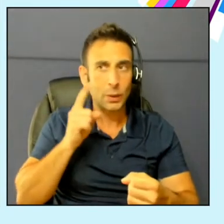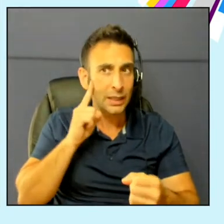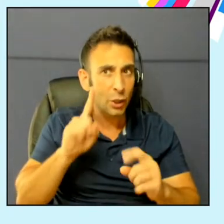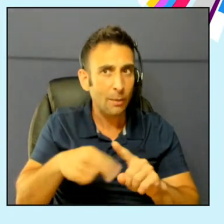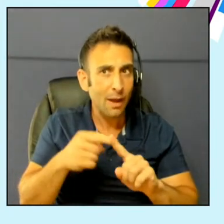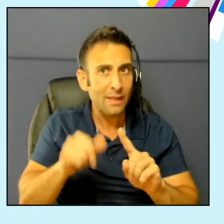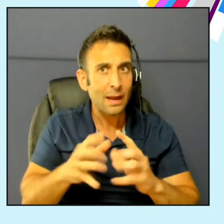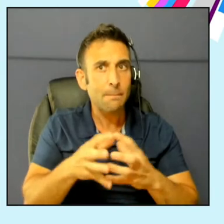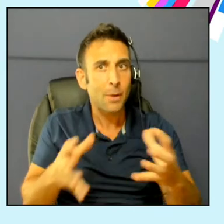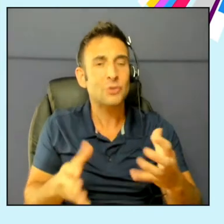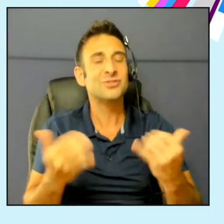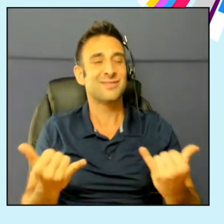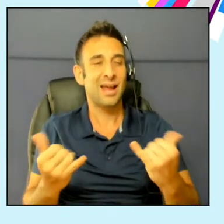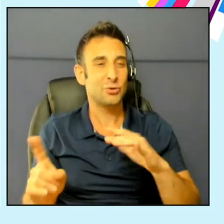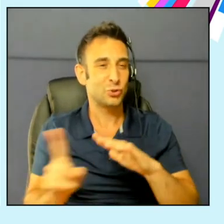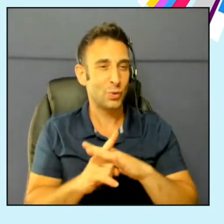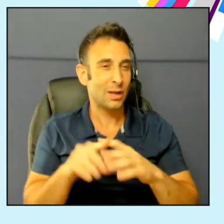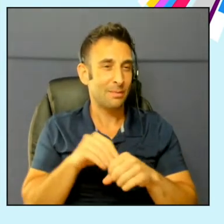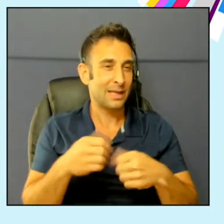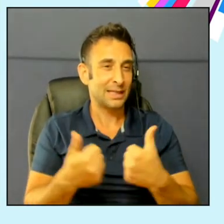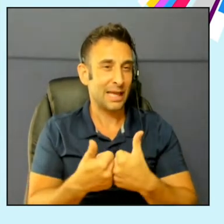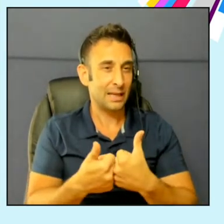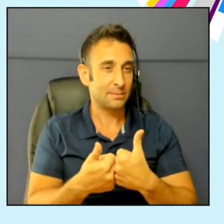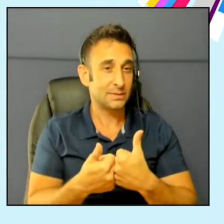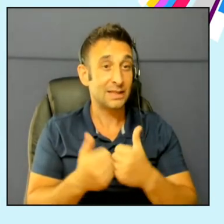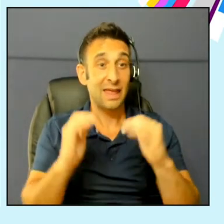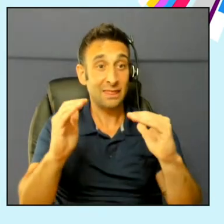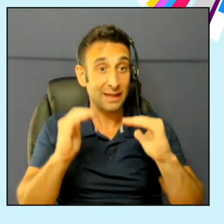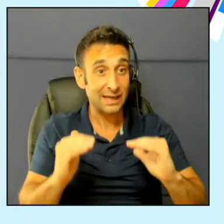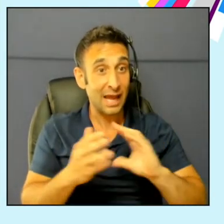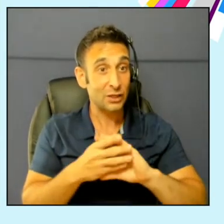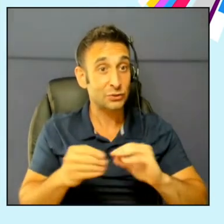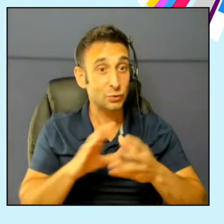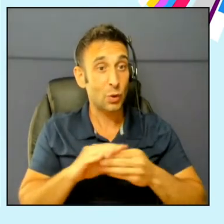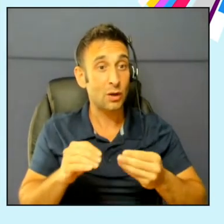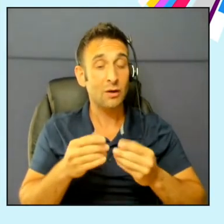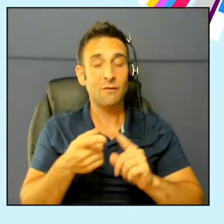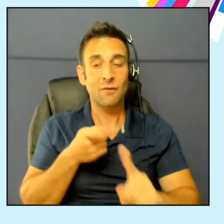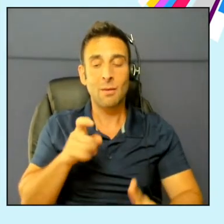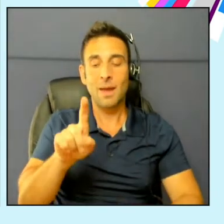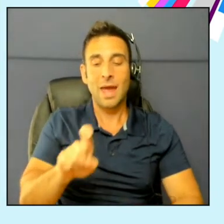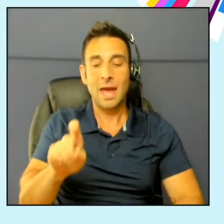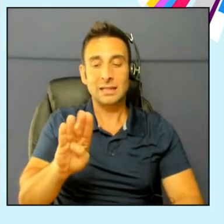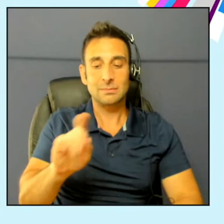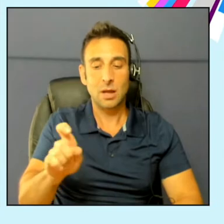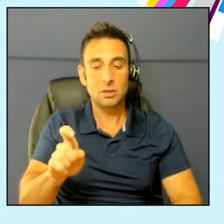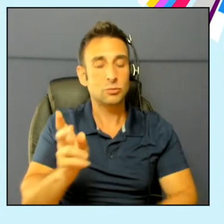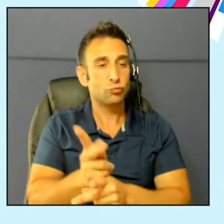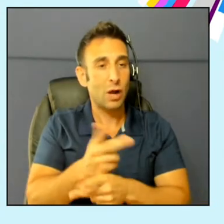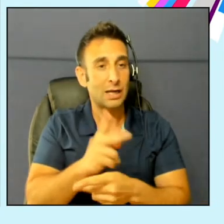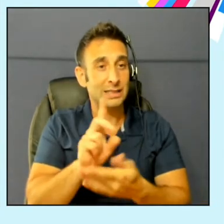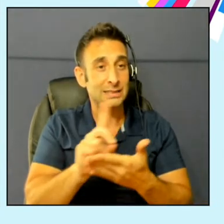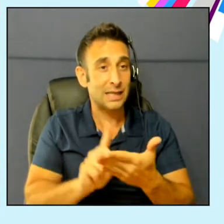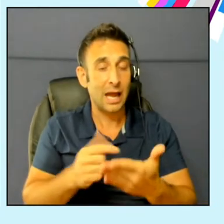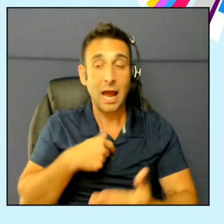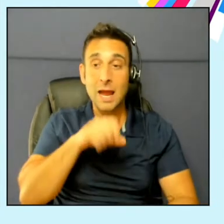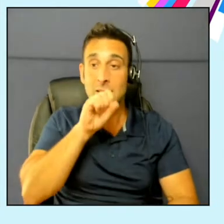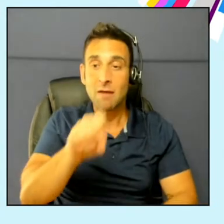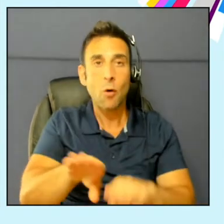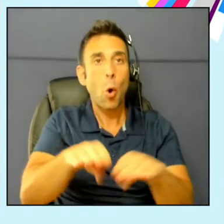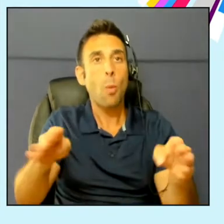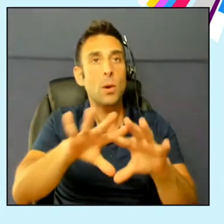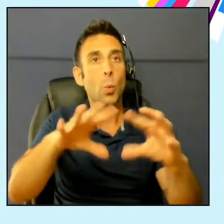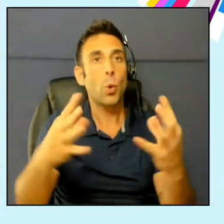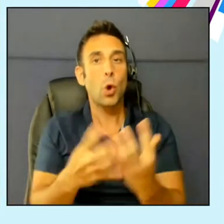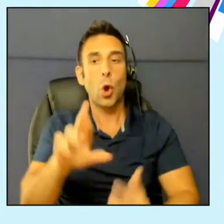in games. This next story comes from our Xbox product designer. I love open world RPG games and have played a